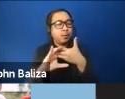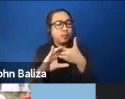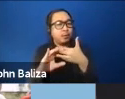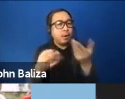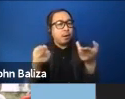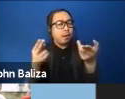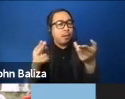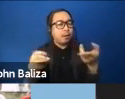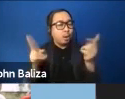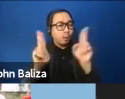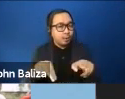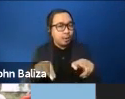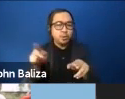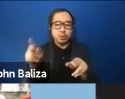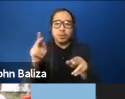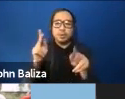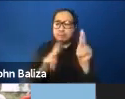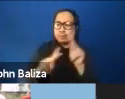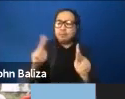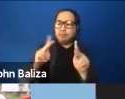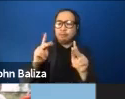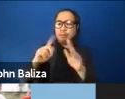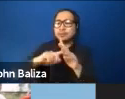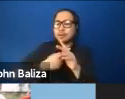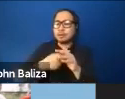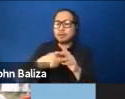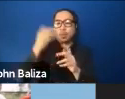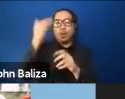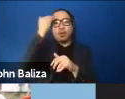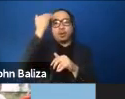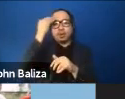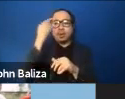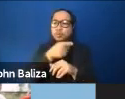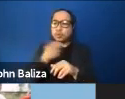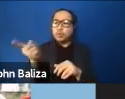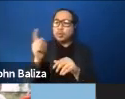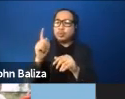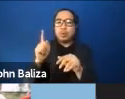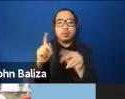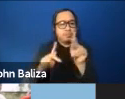to sensitize and see that there are people who accept us.